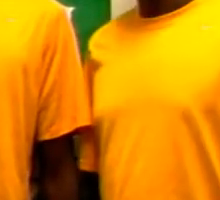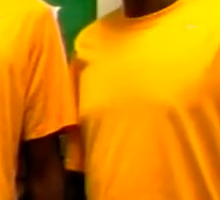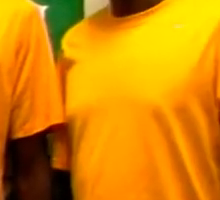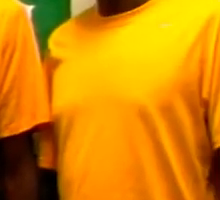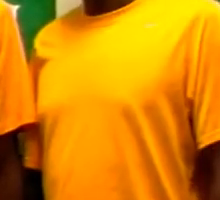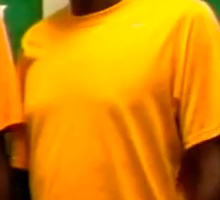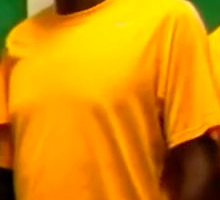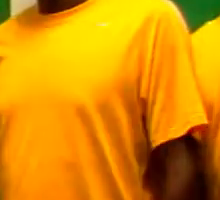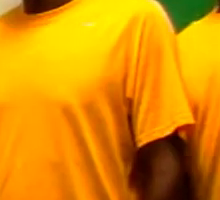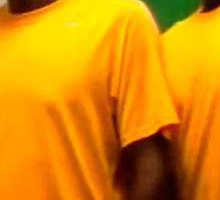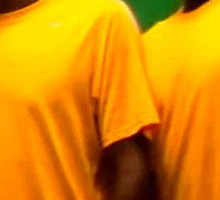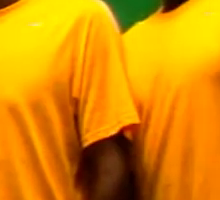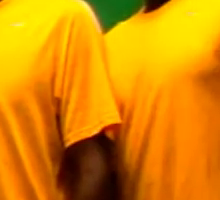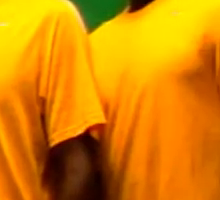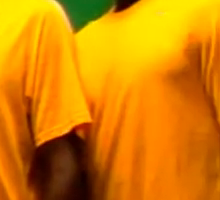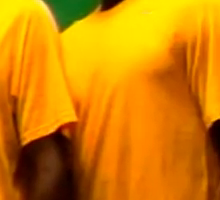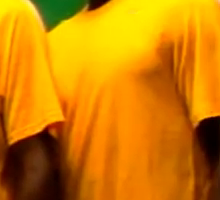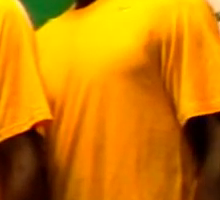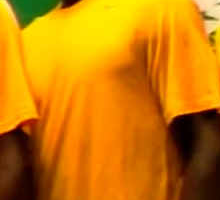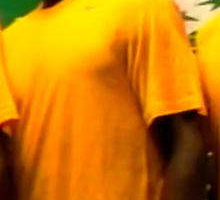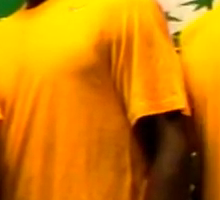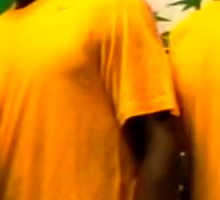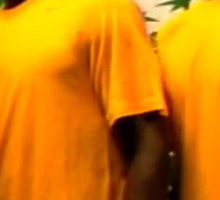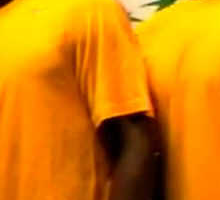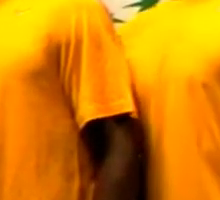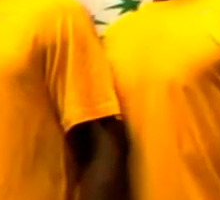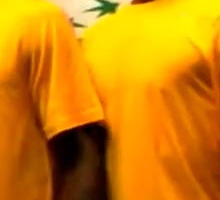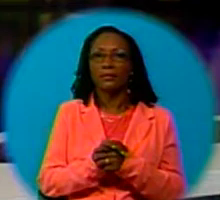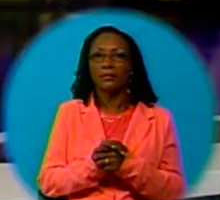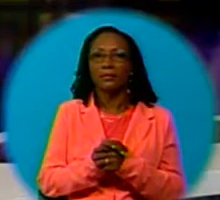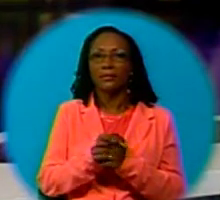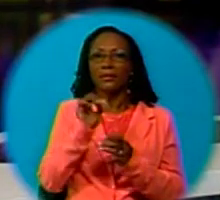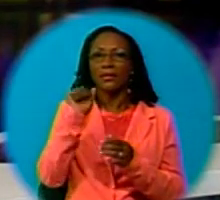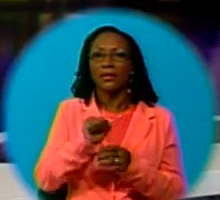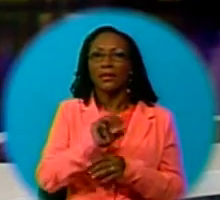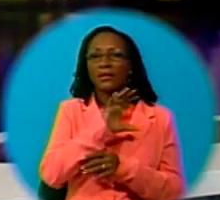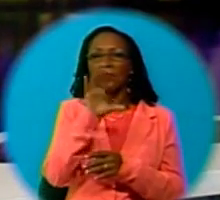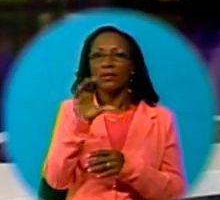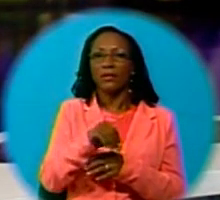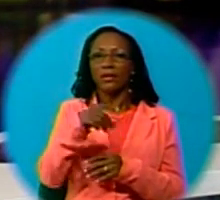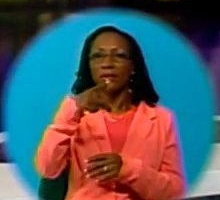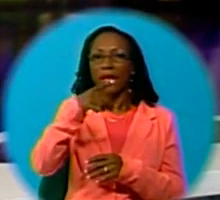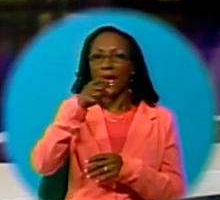1 in the Americas region. Anne-Marie Burke, CBC Sports. Well, South African